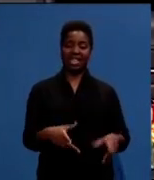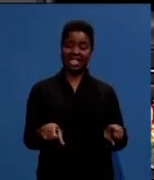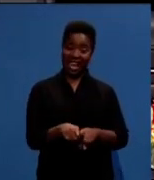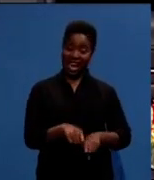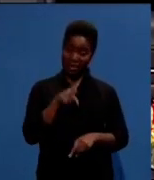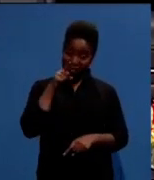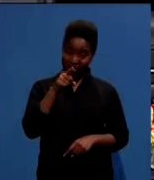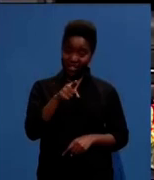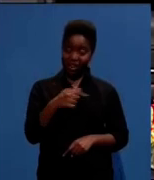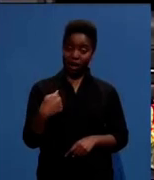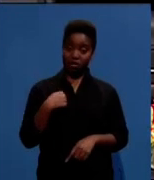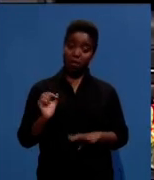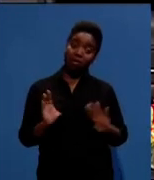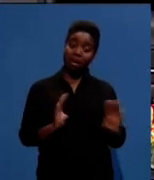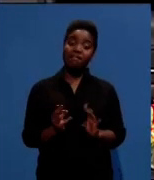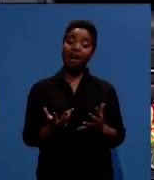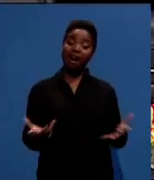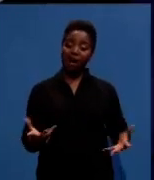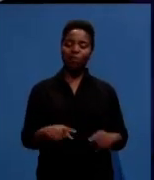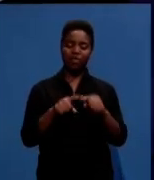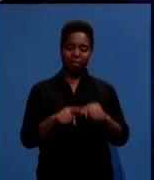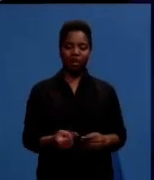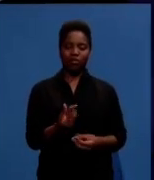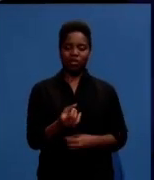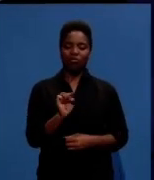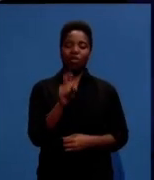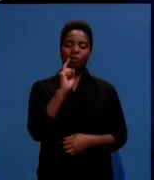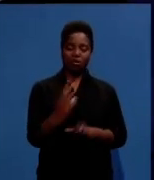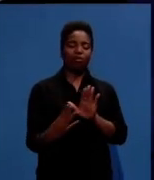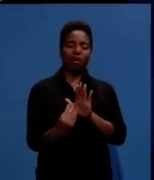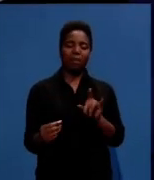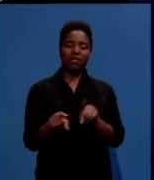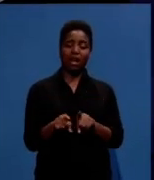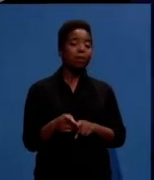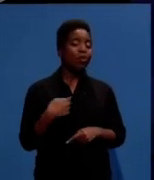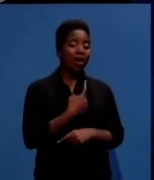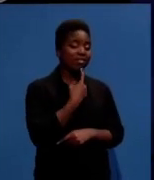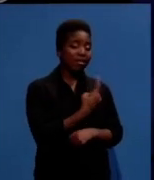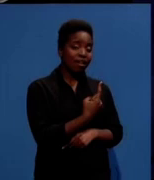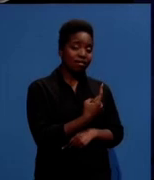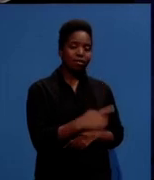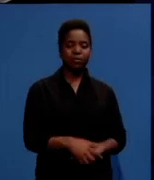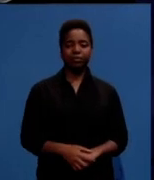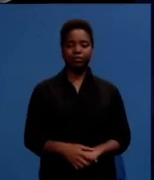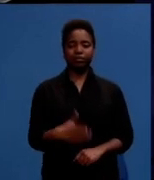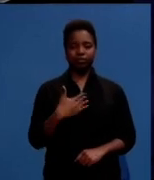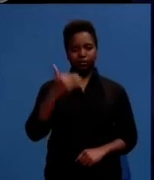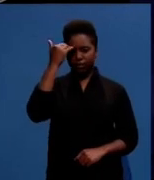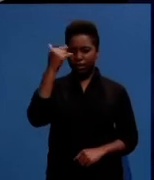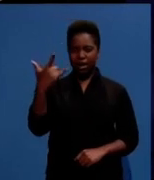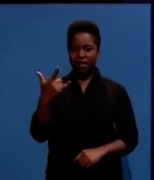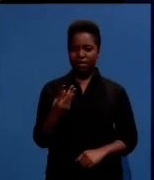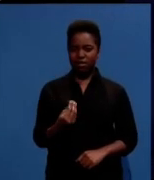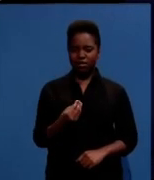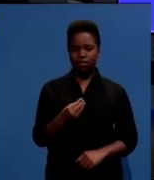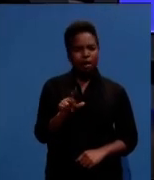tested, that we actually have to demonstrate those values as well. It's a mark of someone's intelligence that they have a curious mind and that they